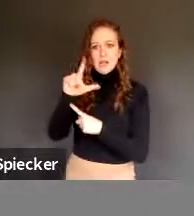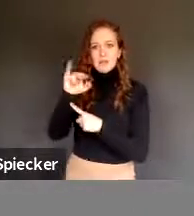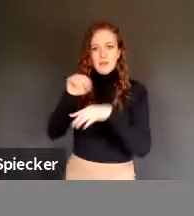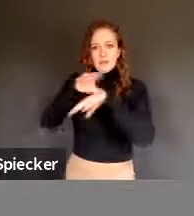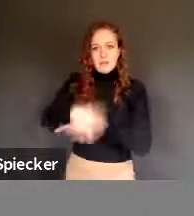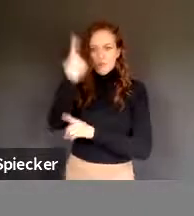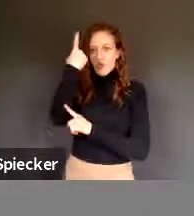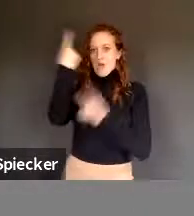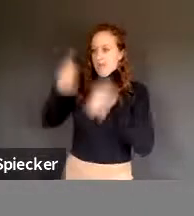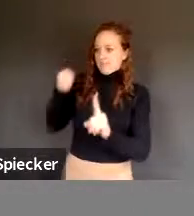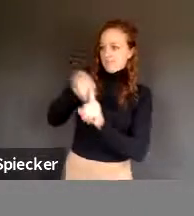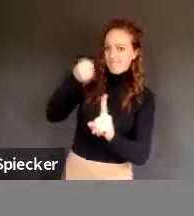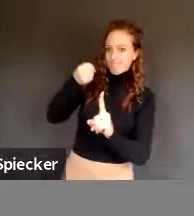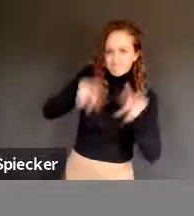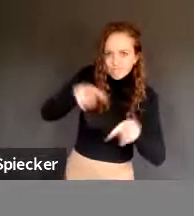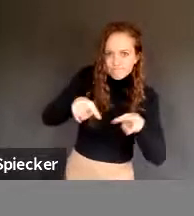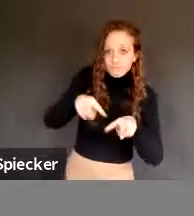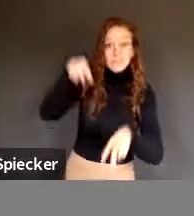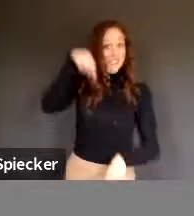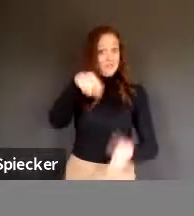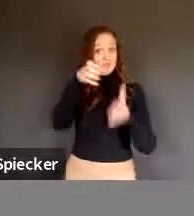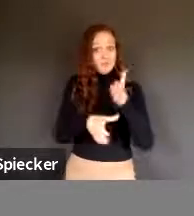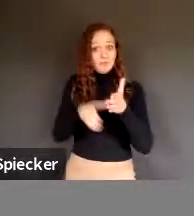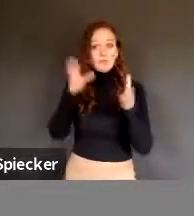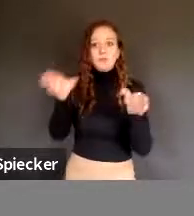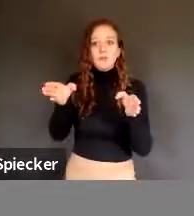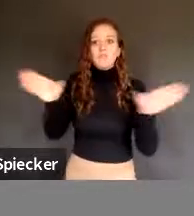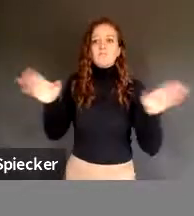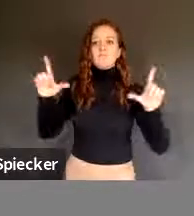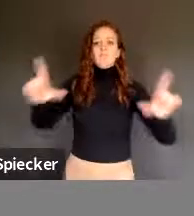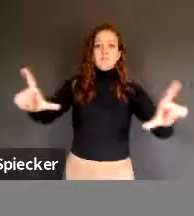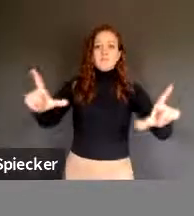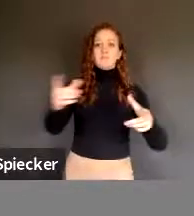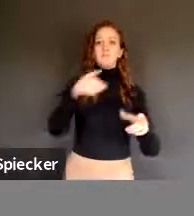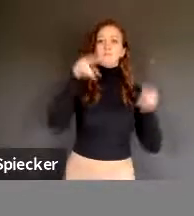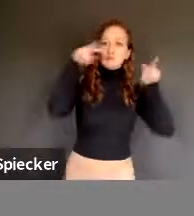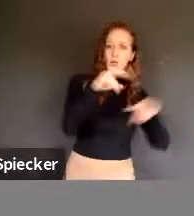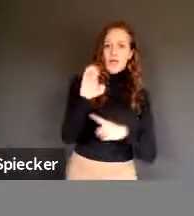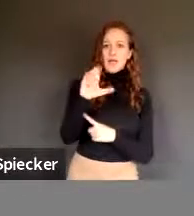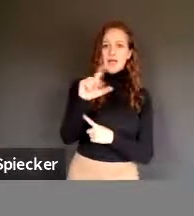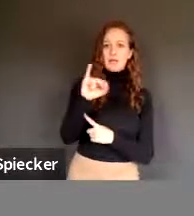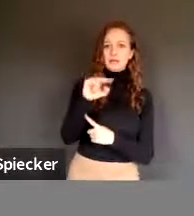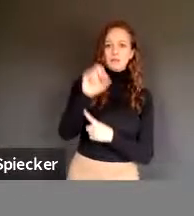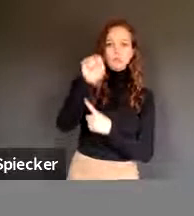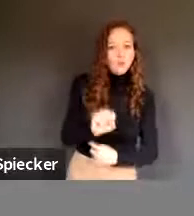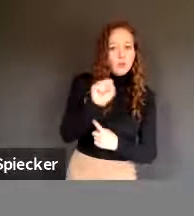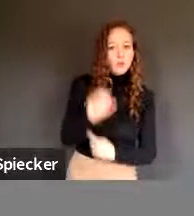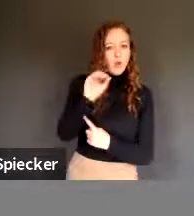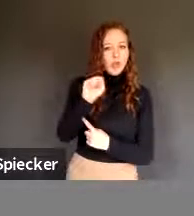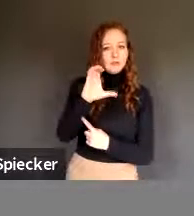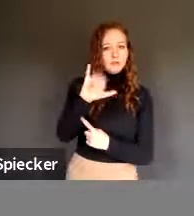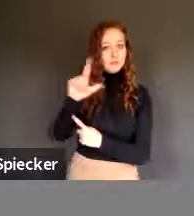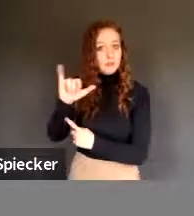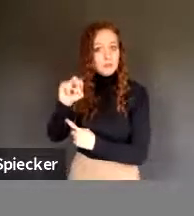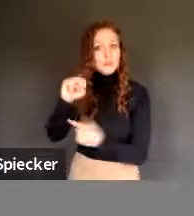All right. So we just took a look at the effects of a single El Nino phase on intertidal kelps. In chapter